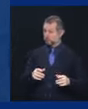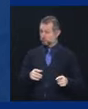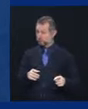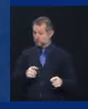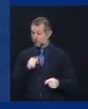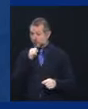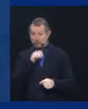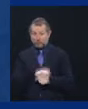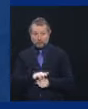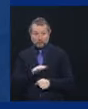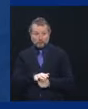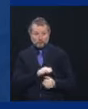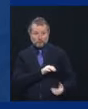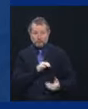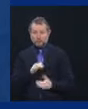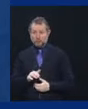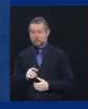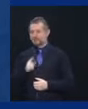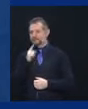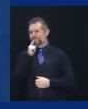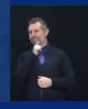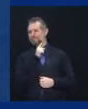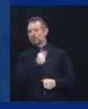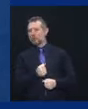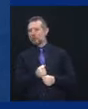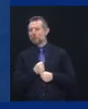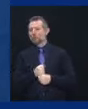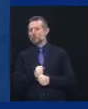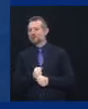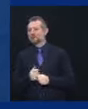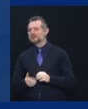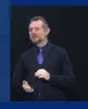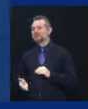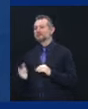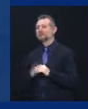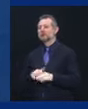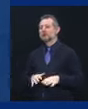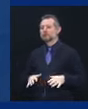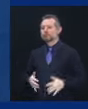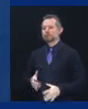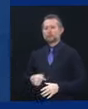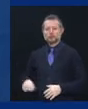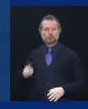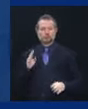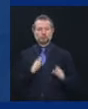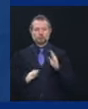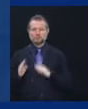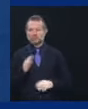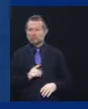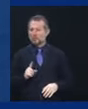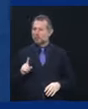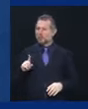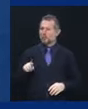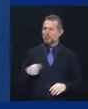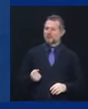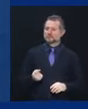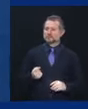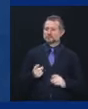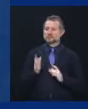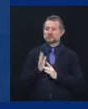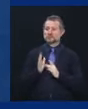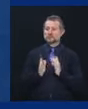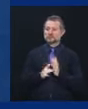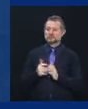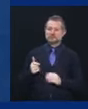they created tremendous anxiety, right? Only Jesus with loaves and fishes